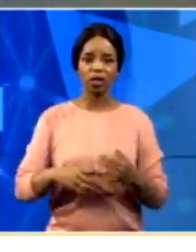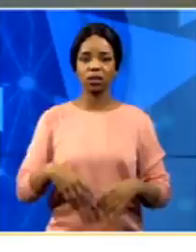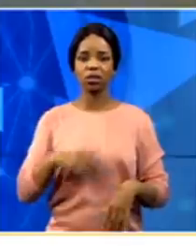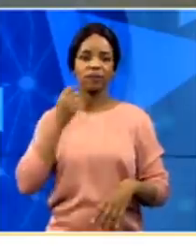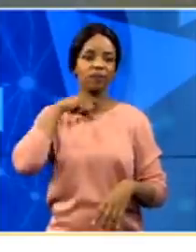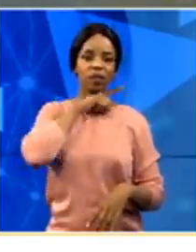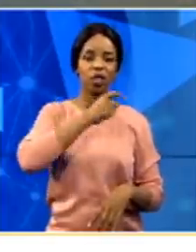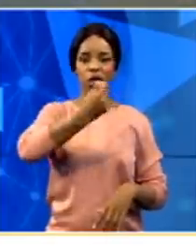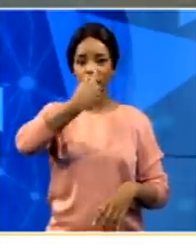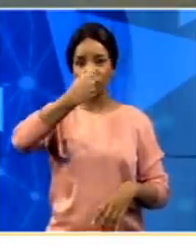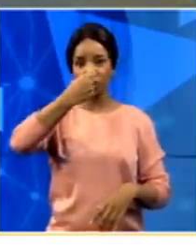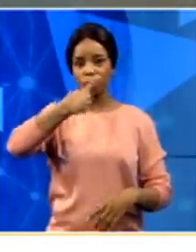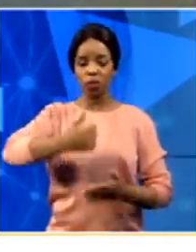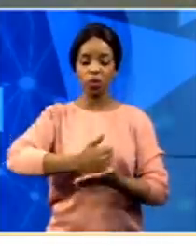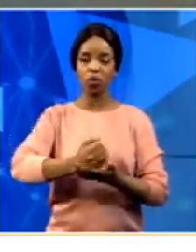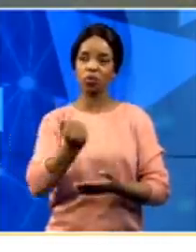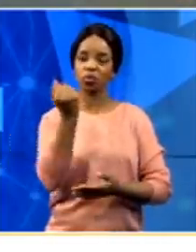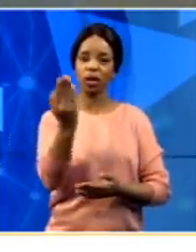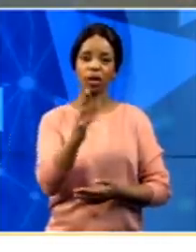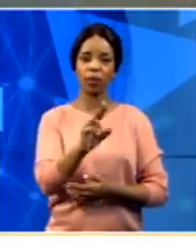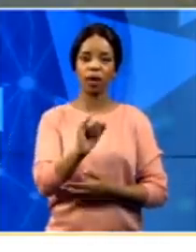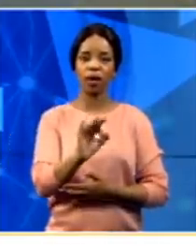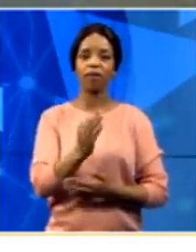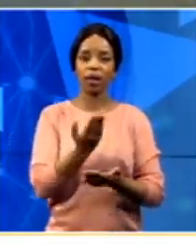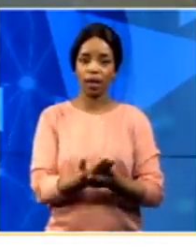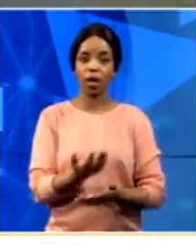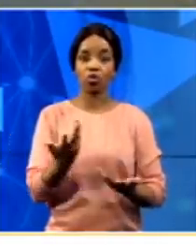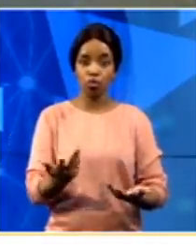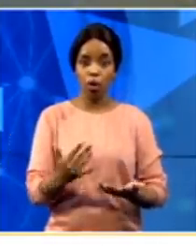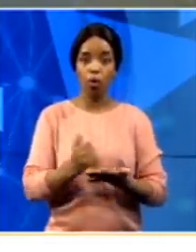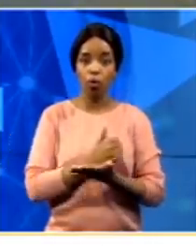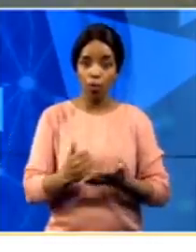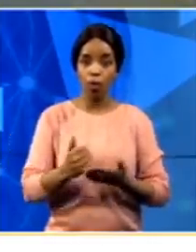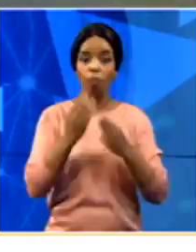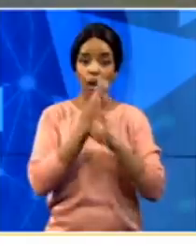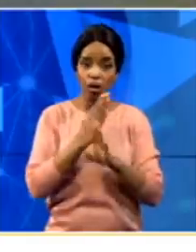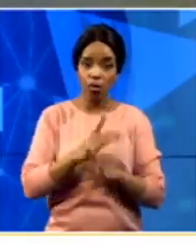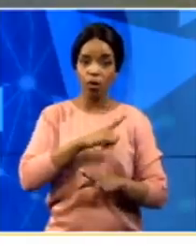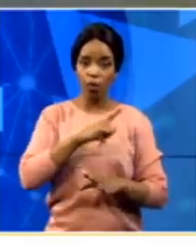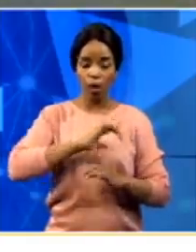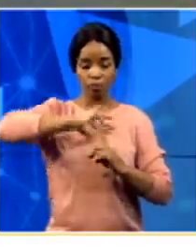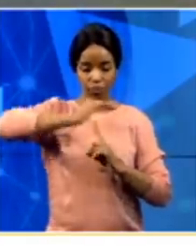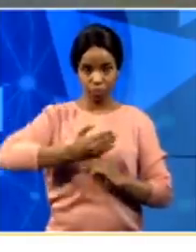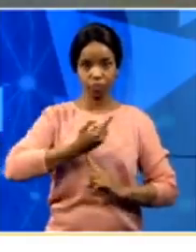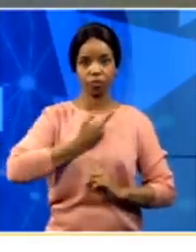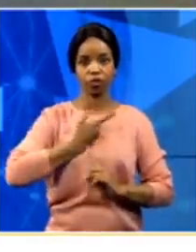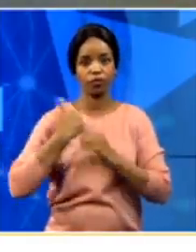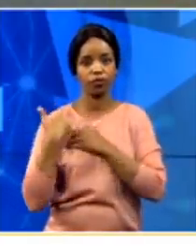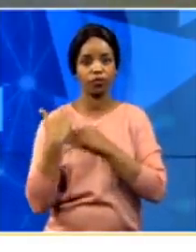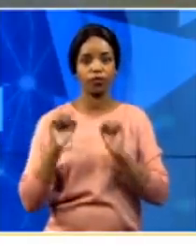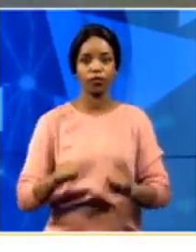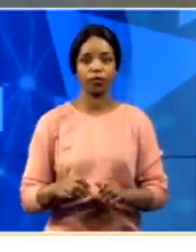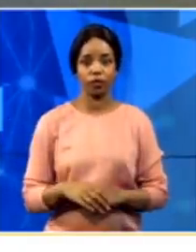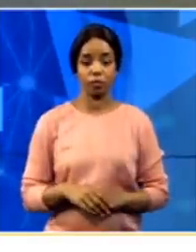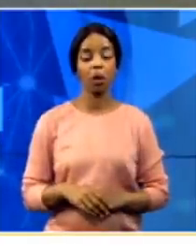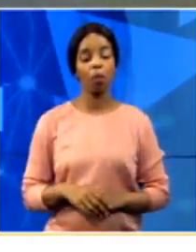another security measure we put in place, just for the security of our people. All right, okay. Mrs. Khan, I hope that helps. If you have somebody that you can call that has access